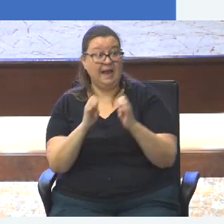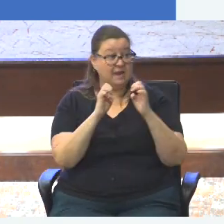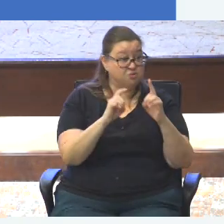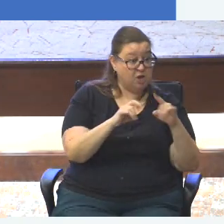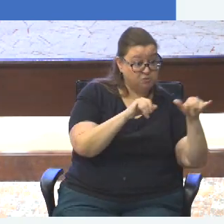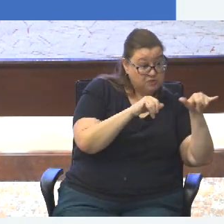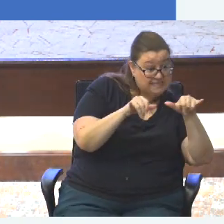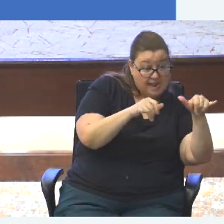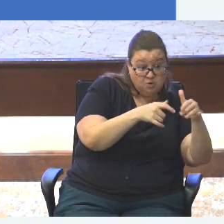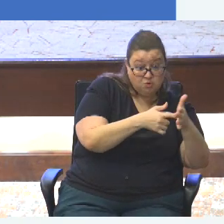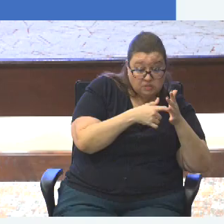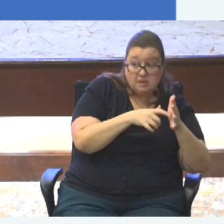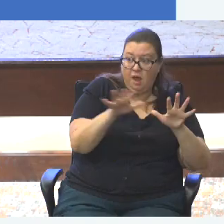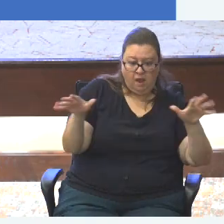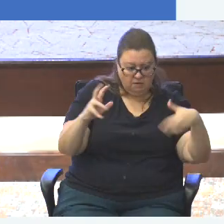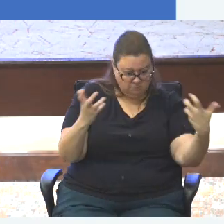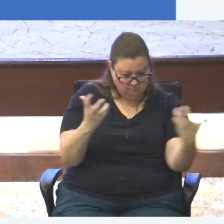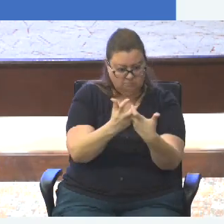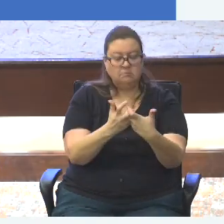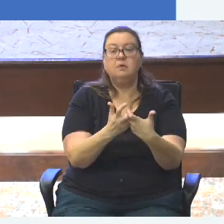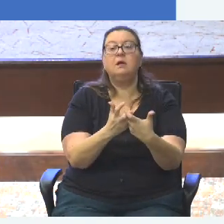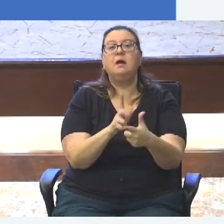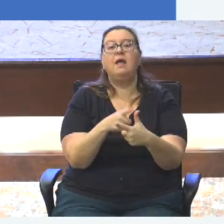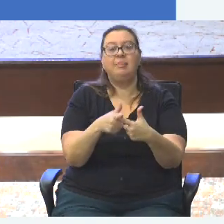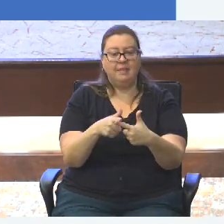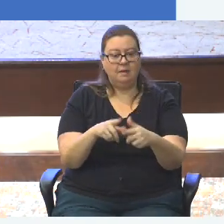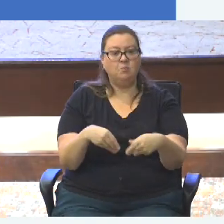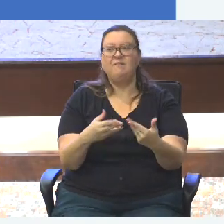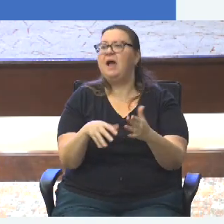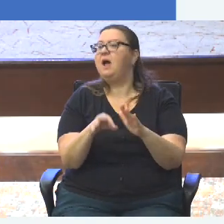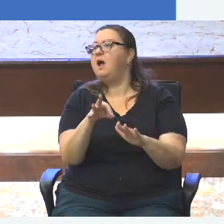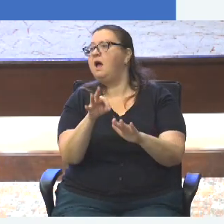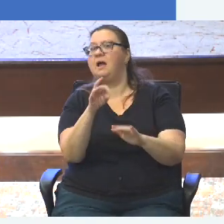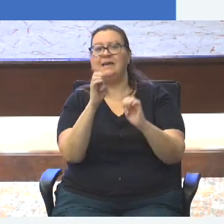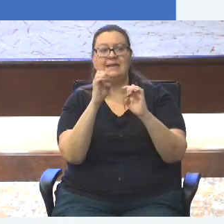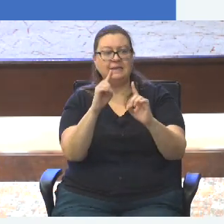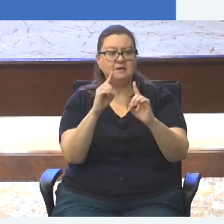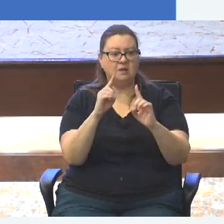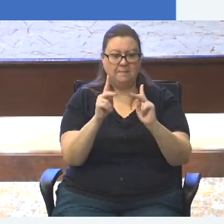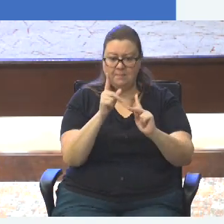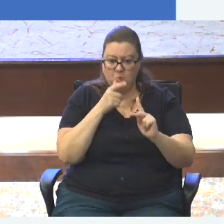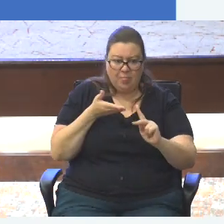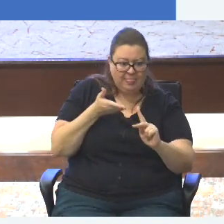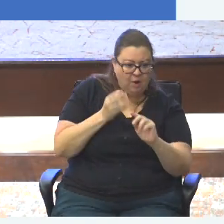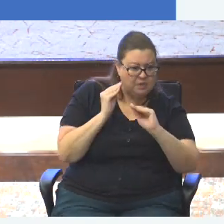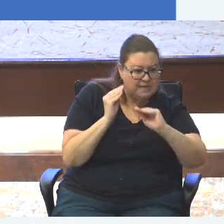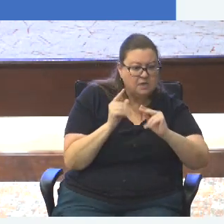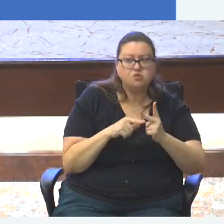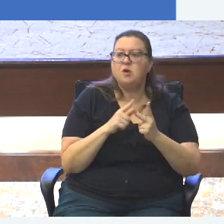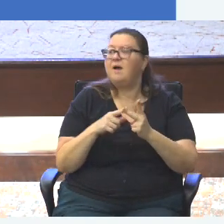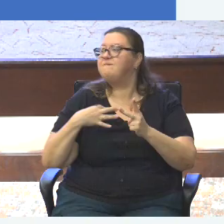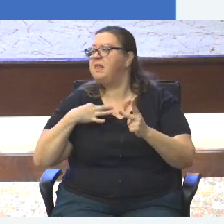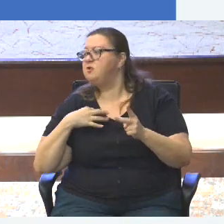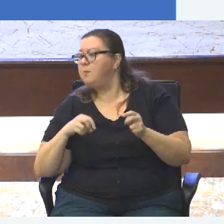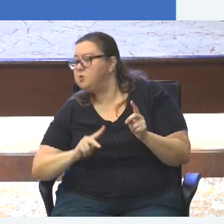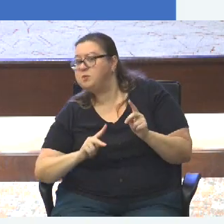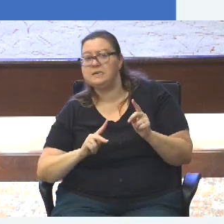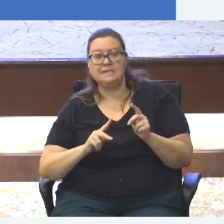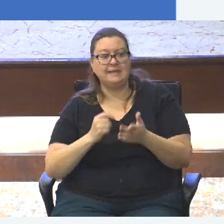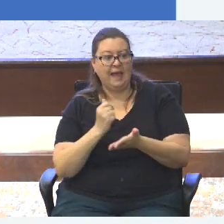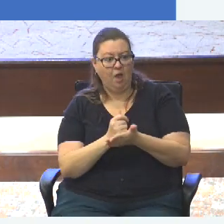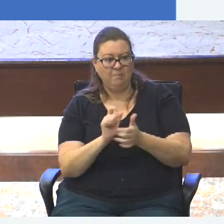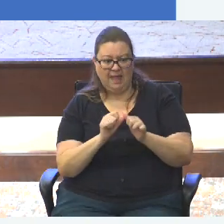funding models, in-kind contributions, and volunteer opportunities to make programming sustainable and accessible for